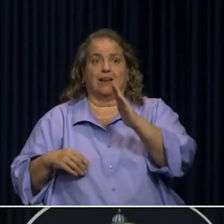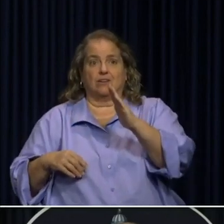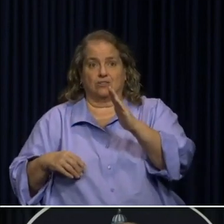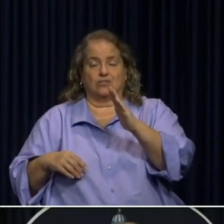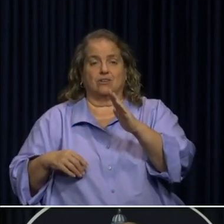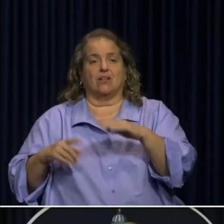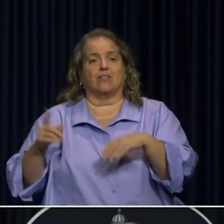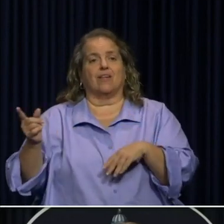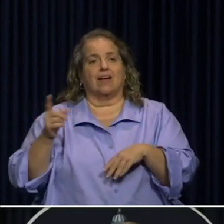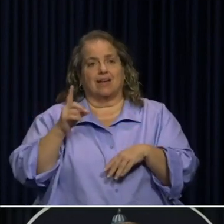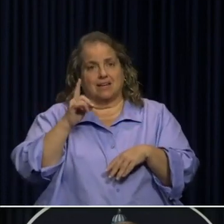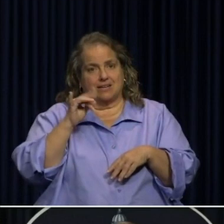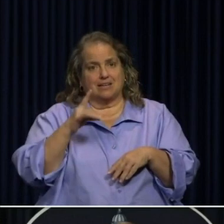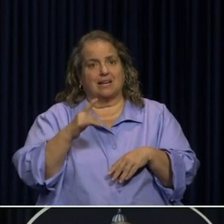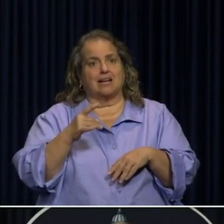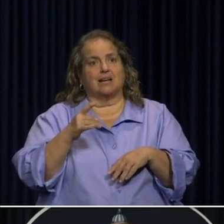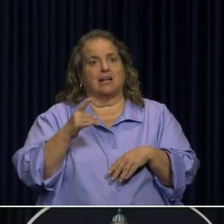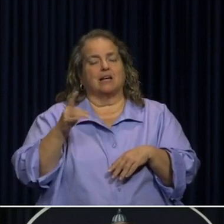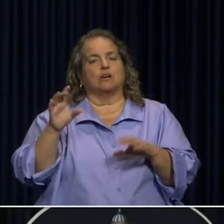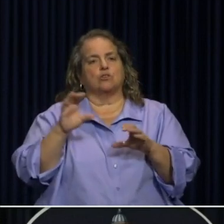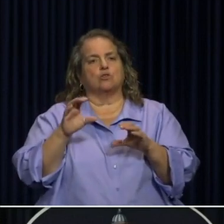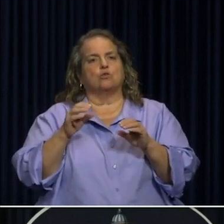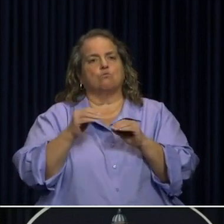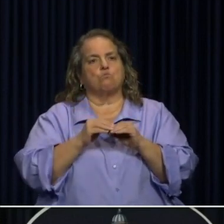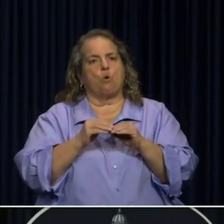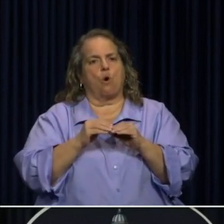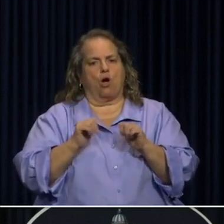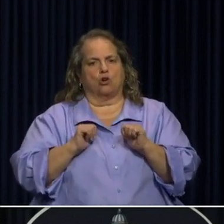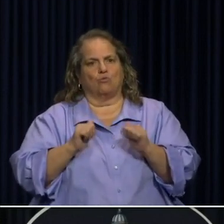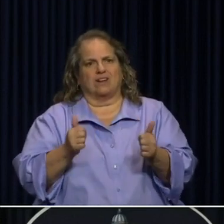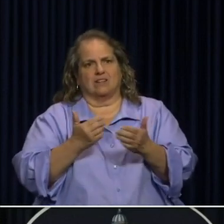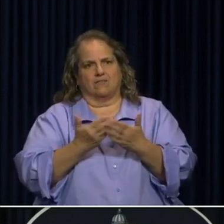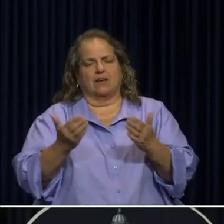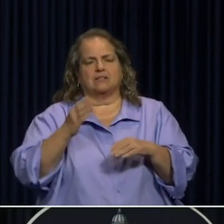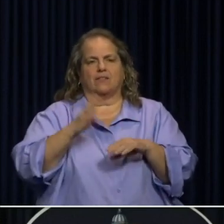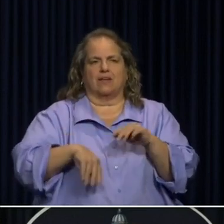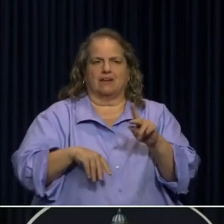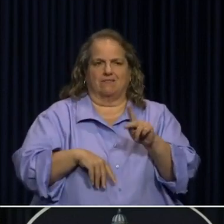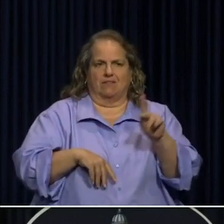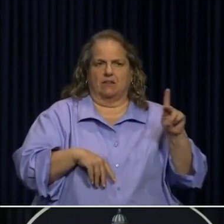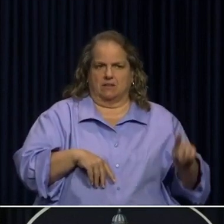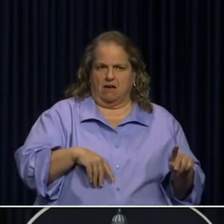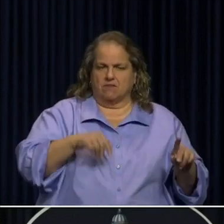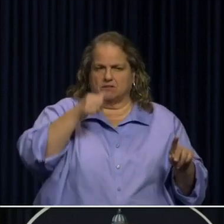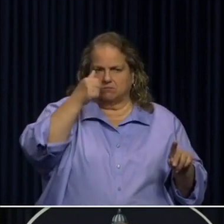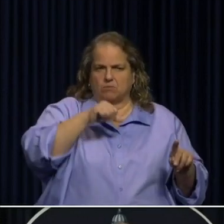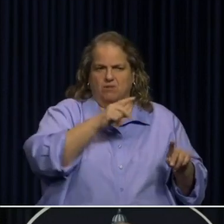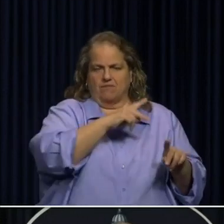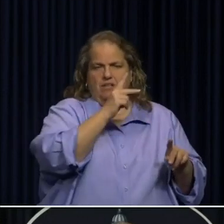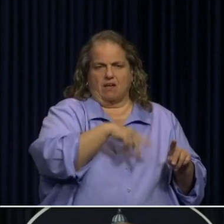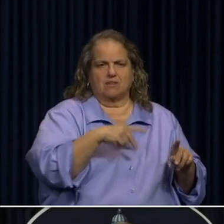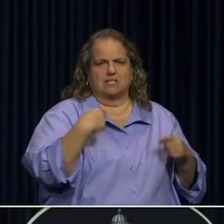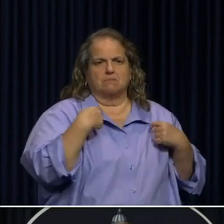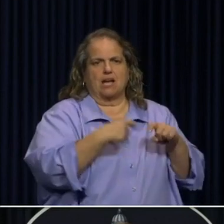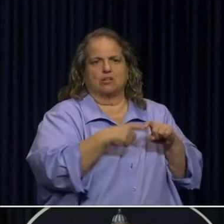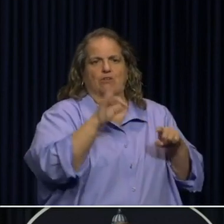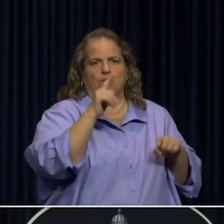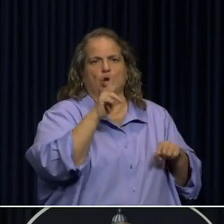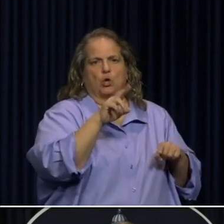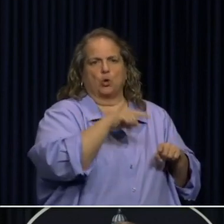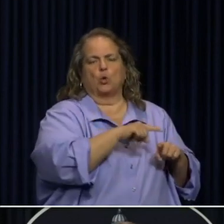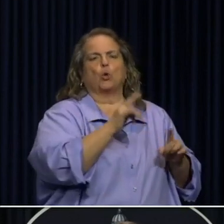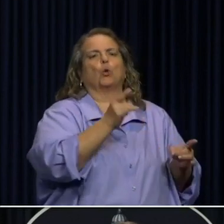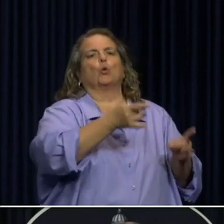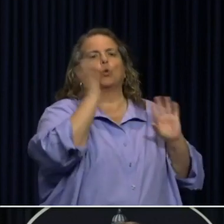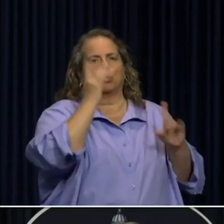did engage in more steps and they did faster than I think Philadelphia did during the Spanish flu pandemic. But if there